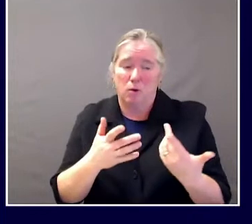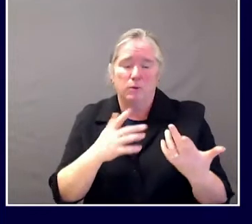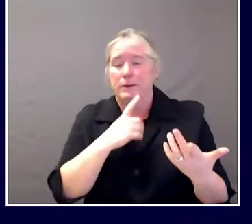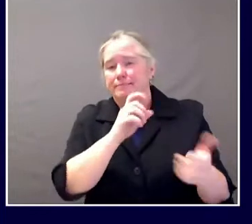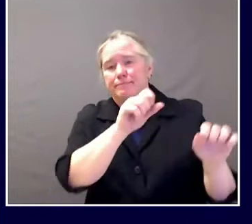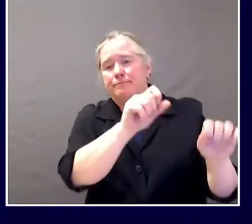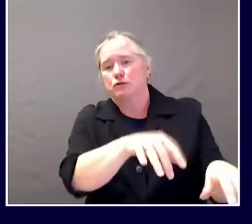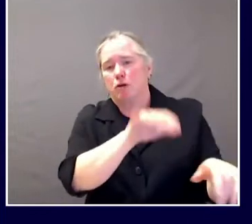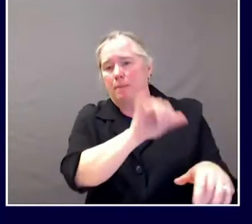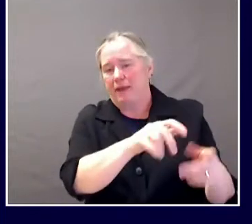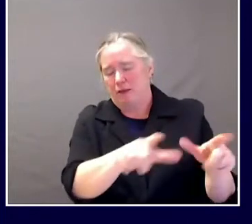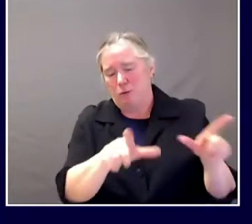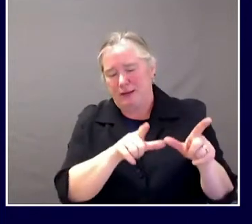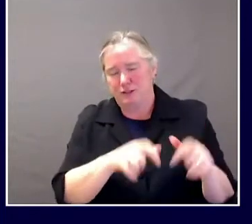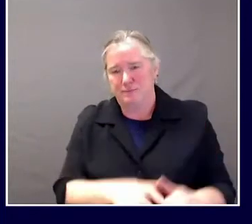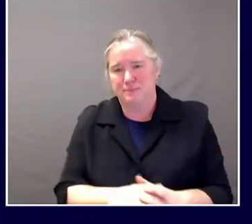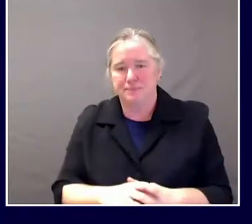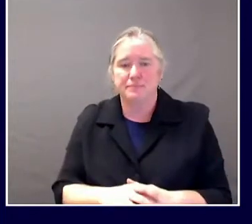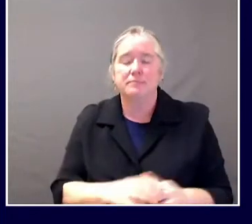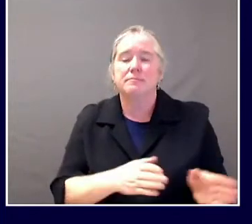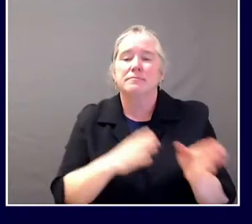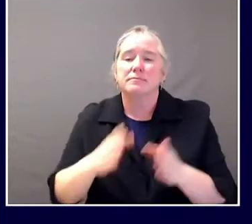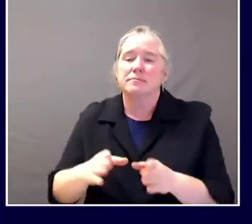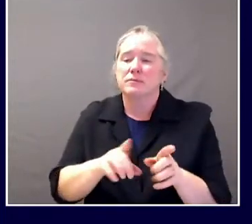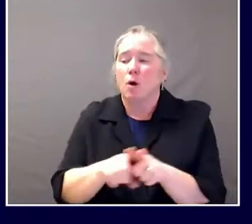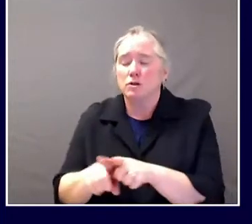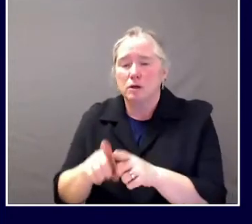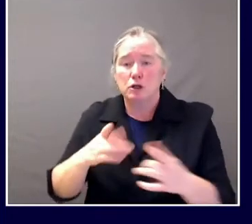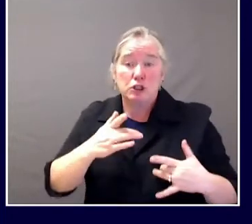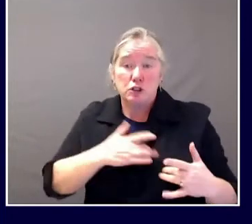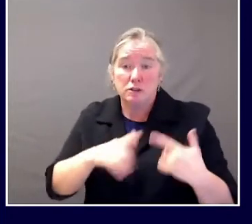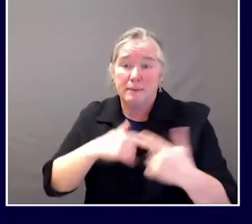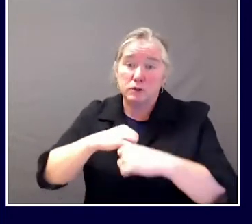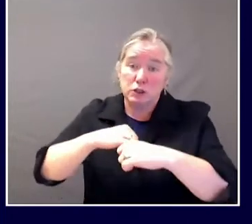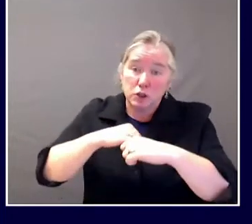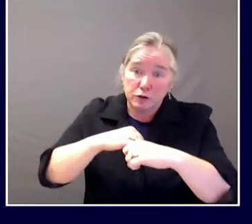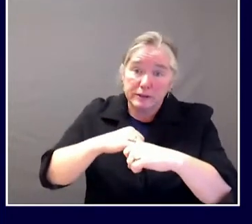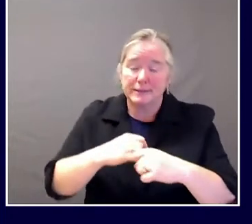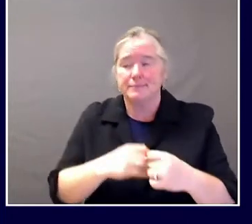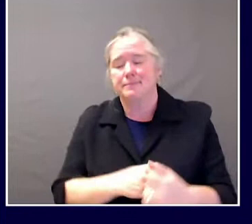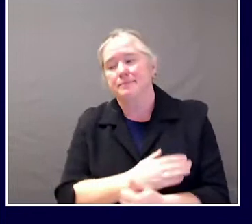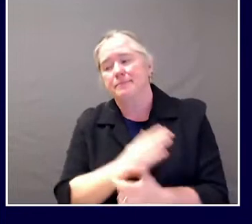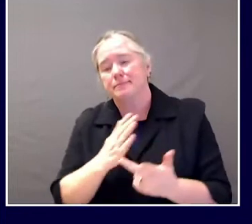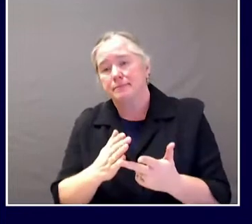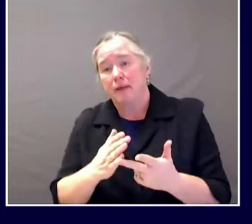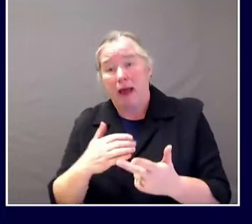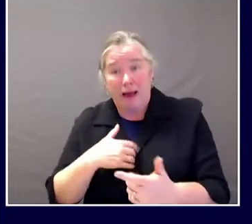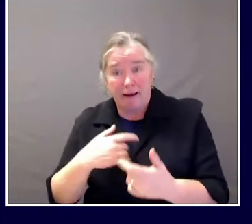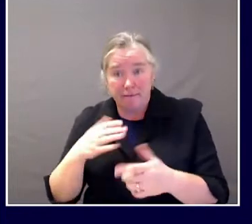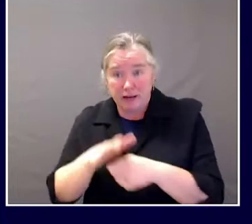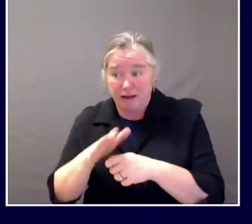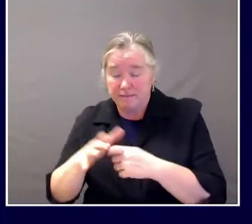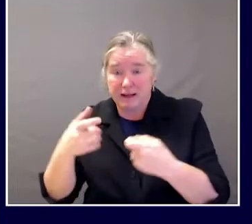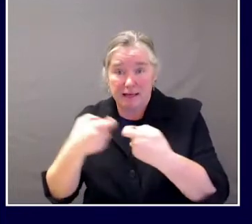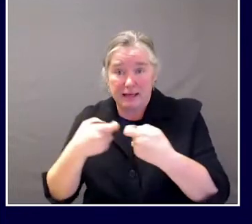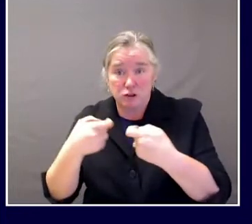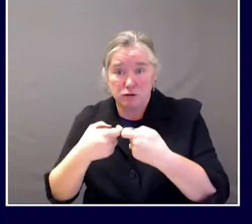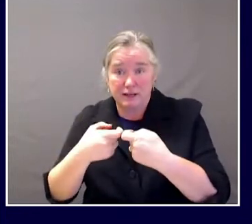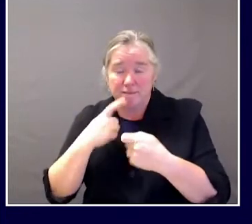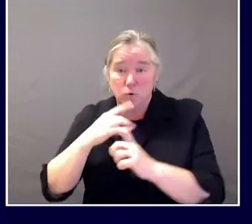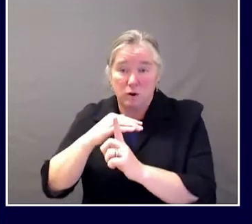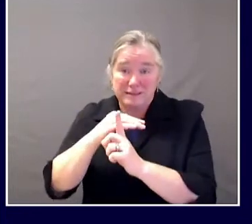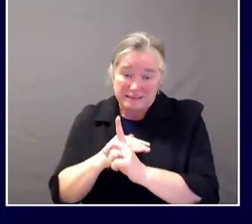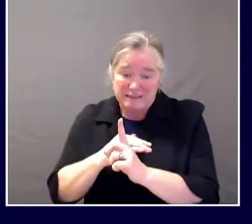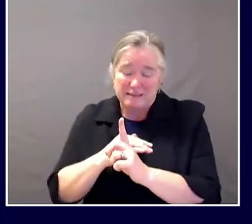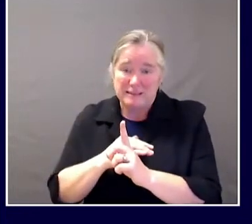is a consideration. So on and so forth. There's a pretty long list. They've got to have sufficient power supply to accommodate ultra cold